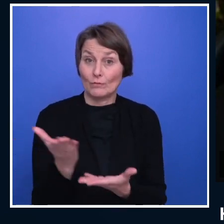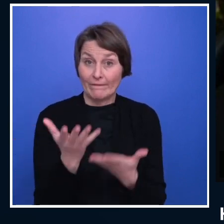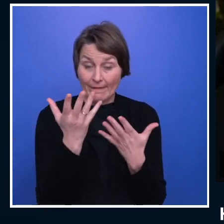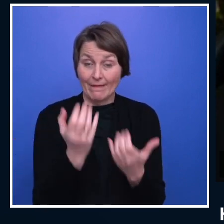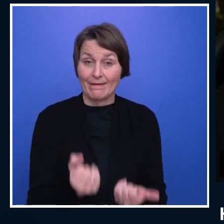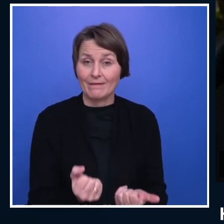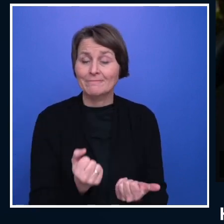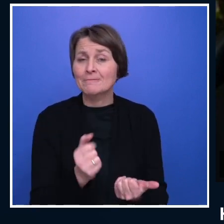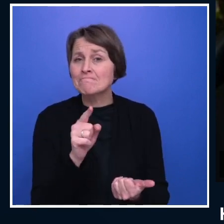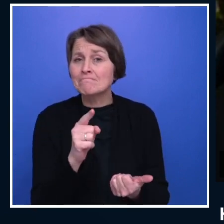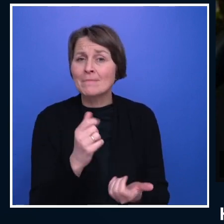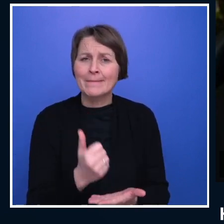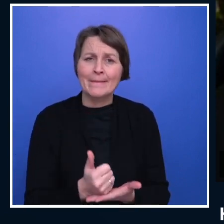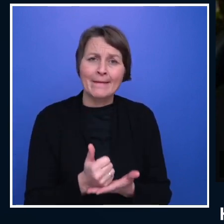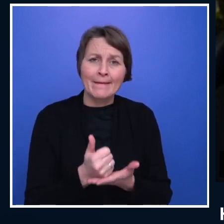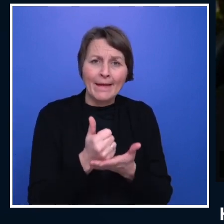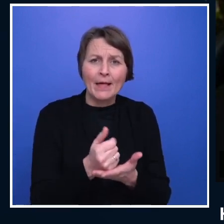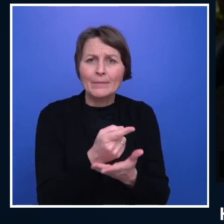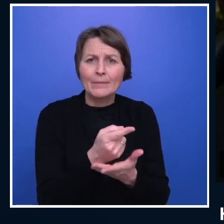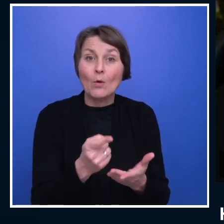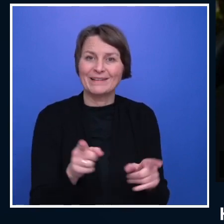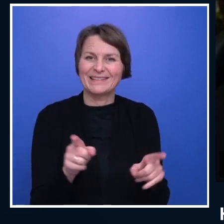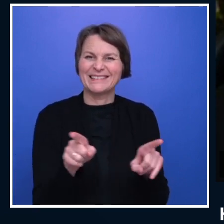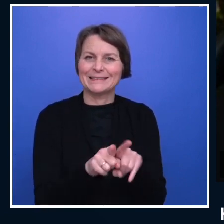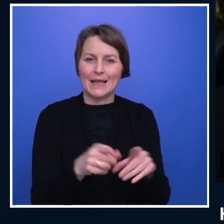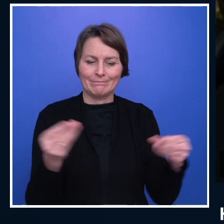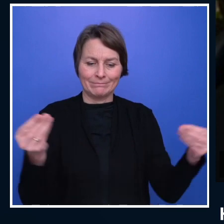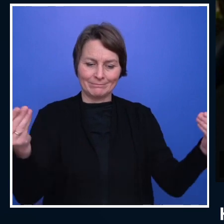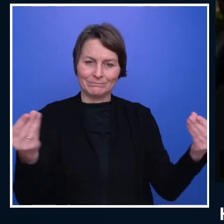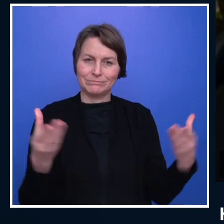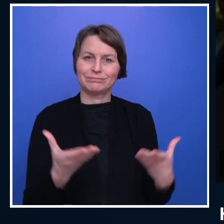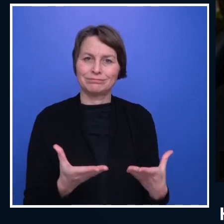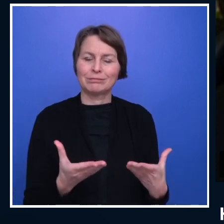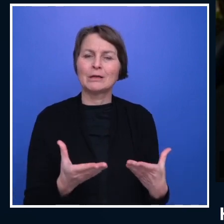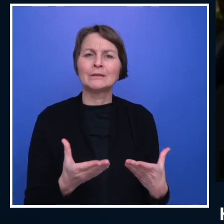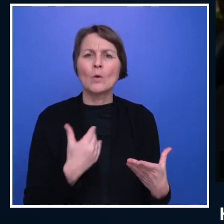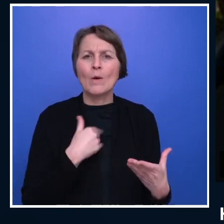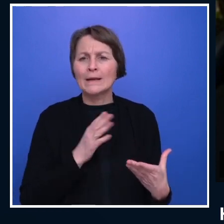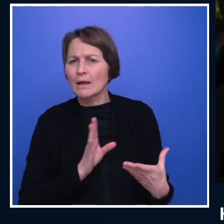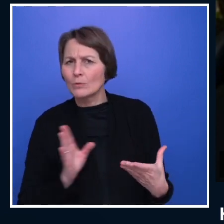the same result without keeping all of those redirect things in your code base?